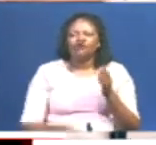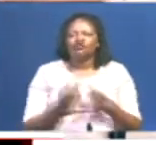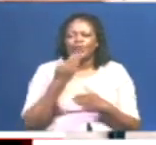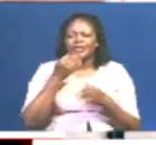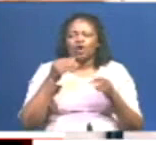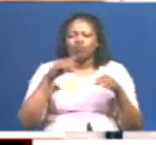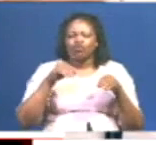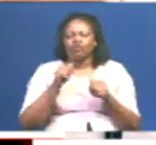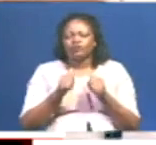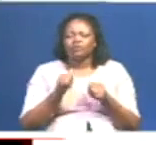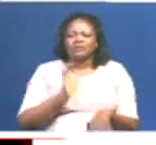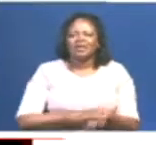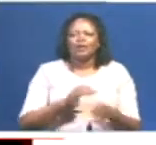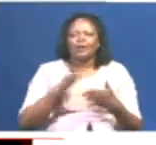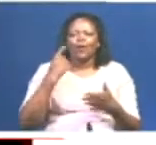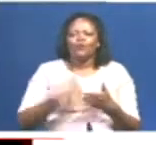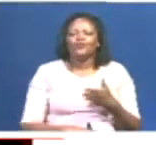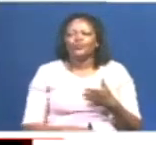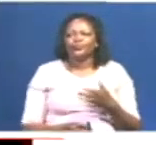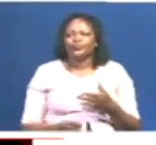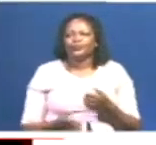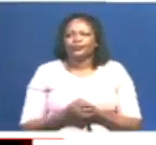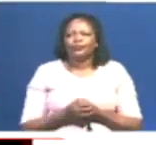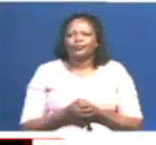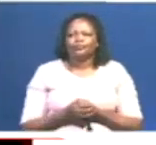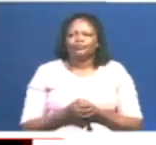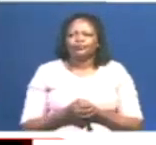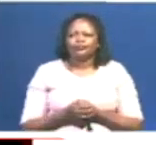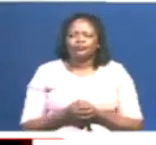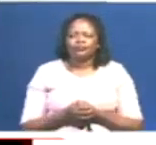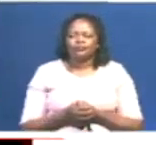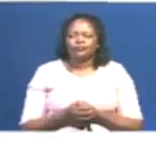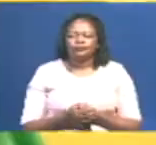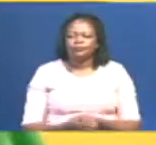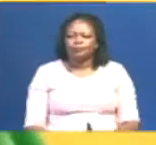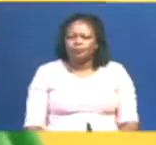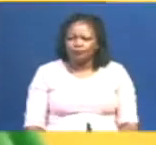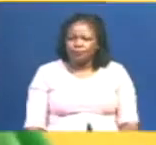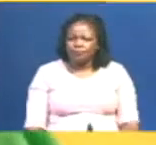which will fetch higher price. Benson Ruba reporting for Lunchtime News.